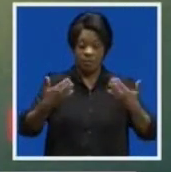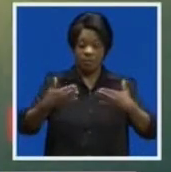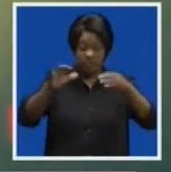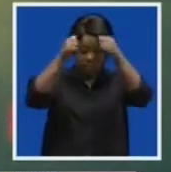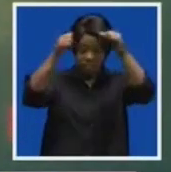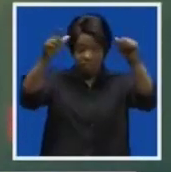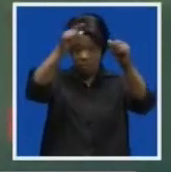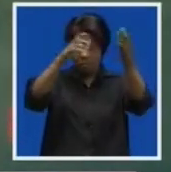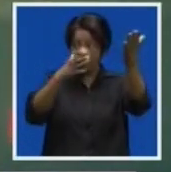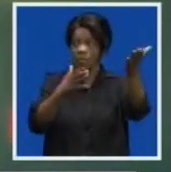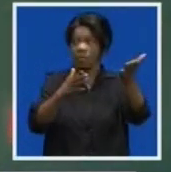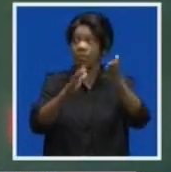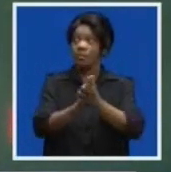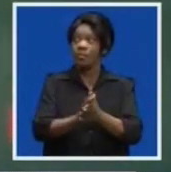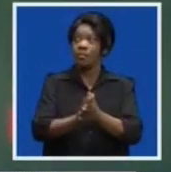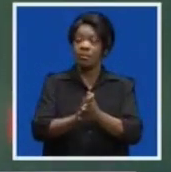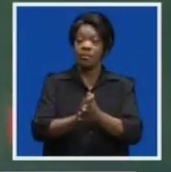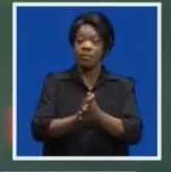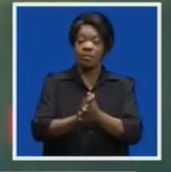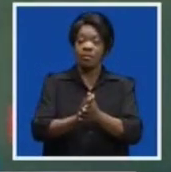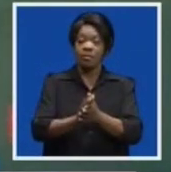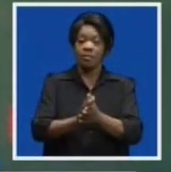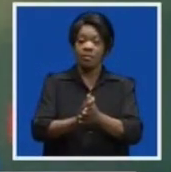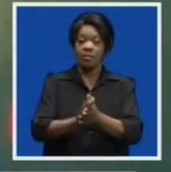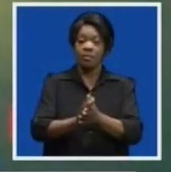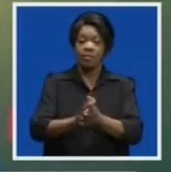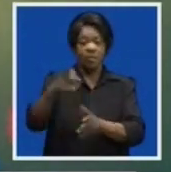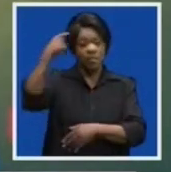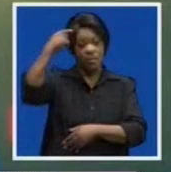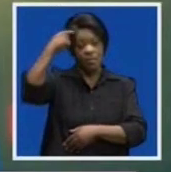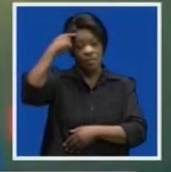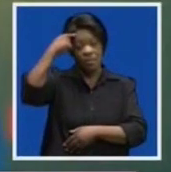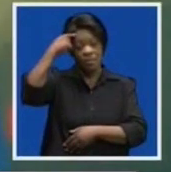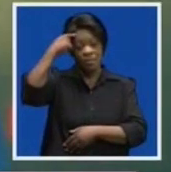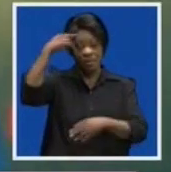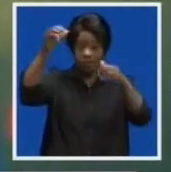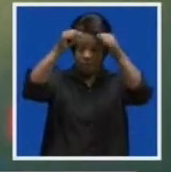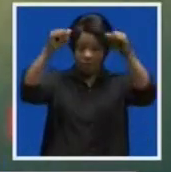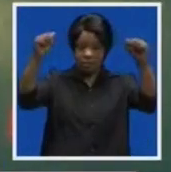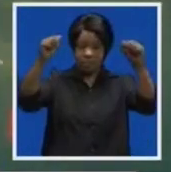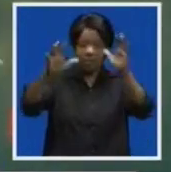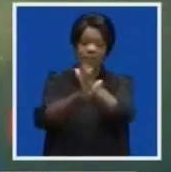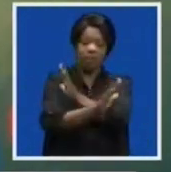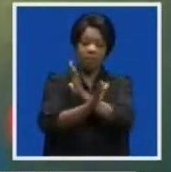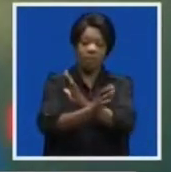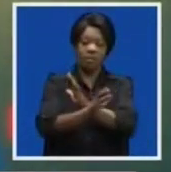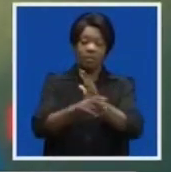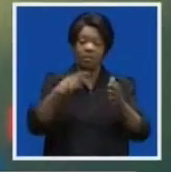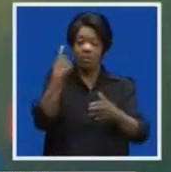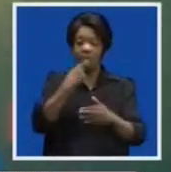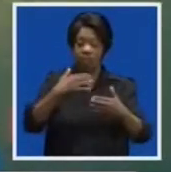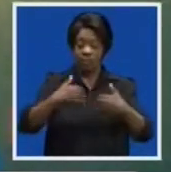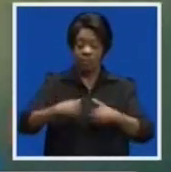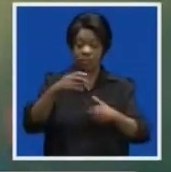Excellency, the Republican President, Dr. Edgar Chagwa Lungu, who set the tone this year at